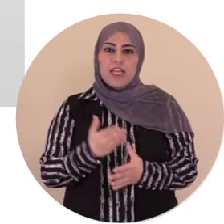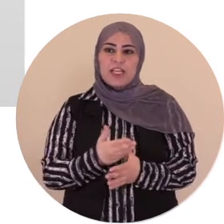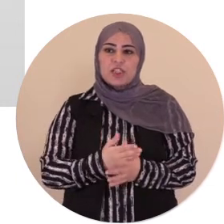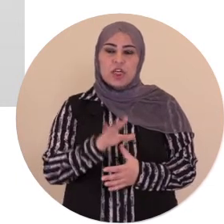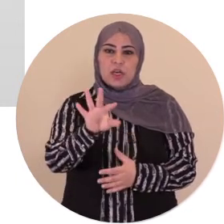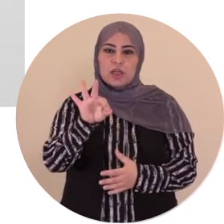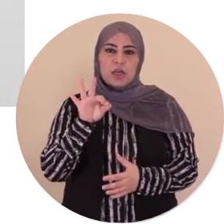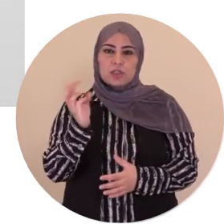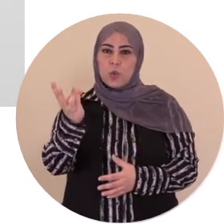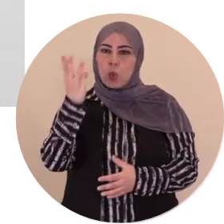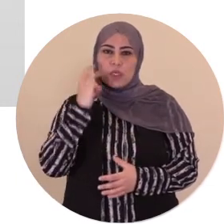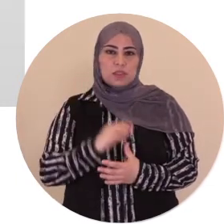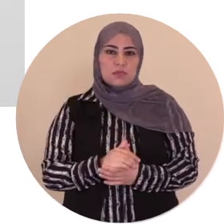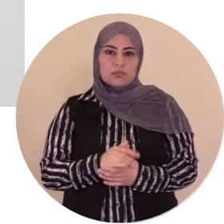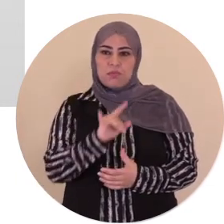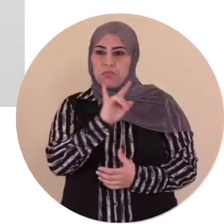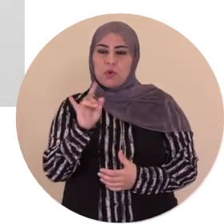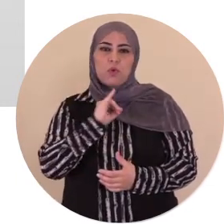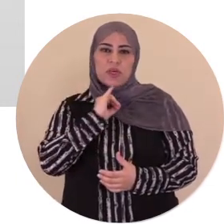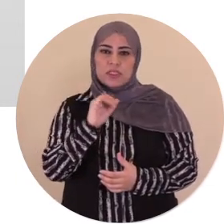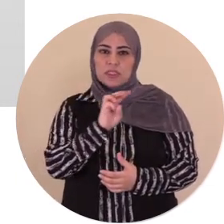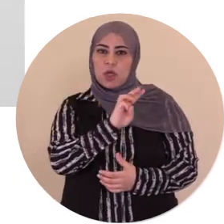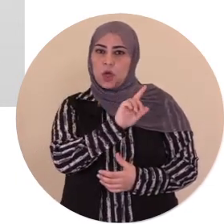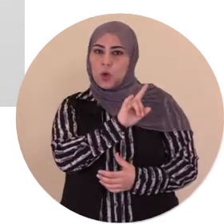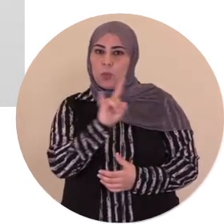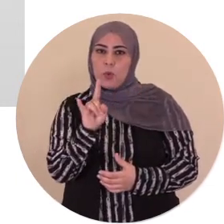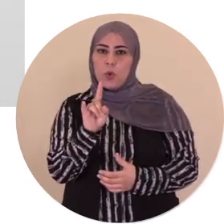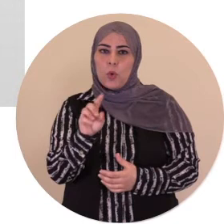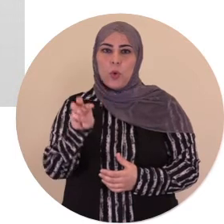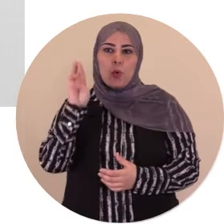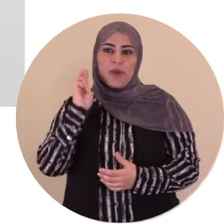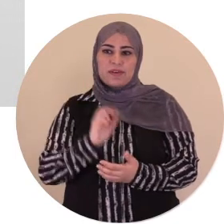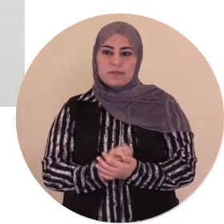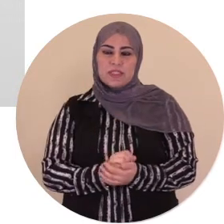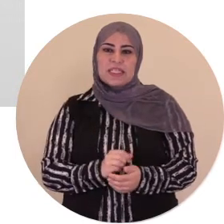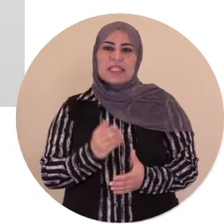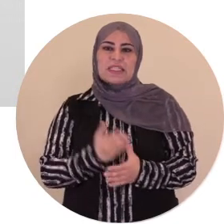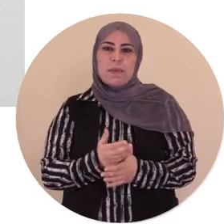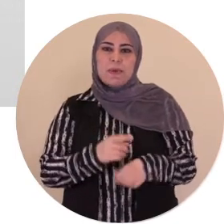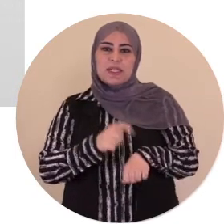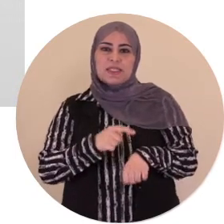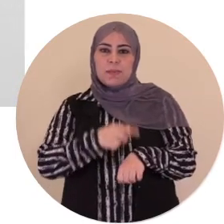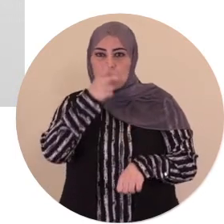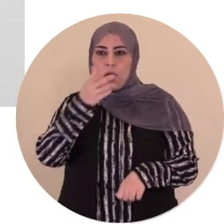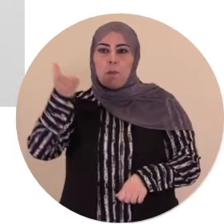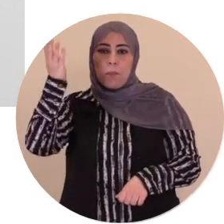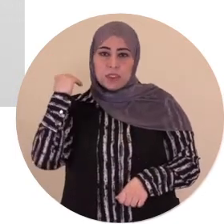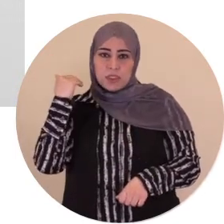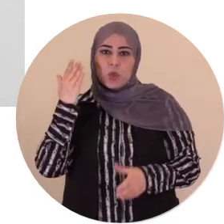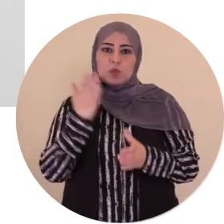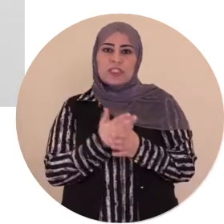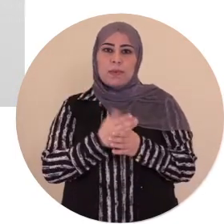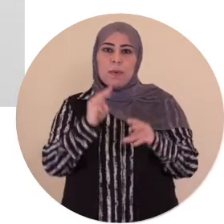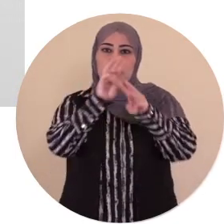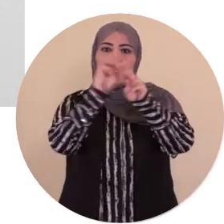by Maryam. This is as simple as can be. We notice the verb of the sentence and the object. And this is how we choose